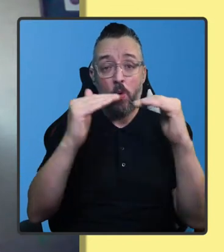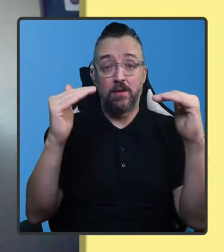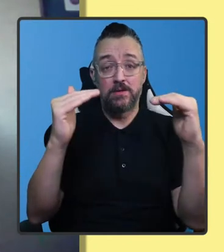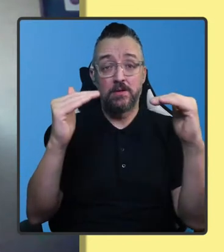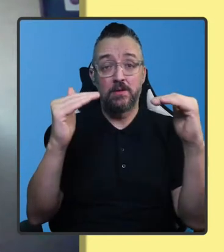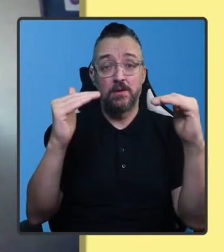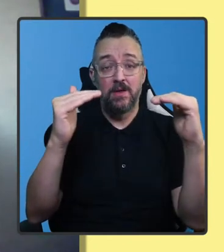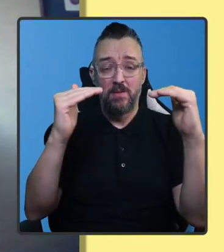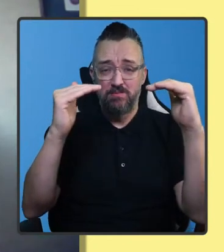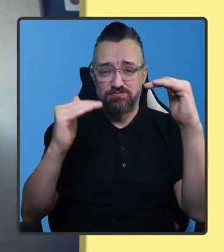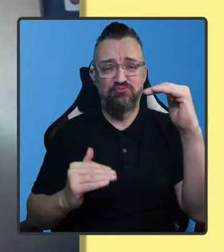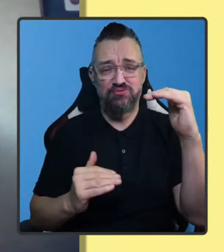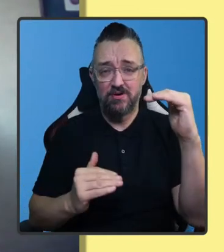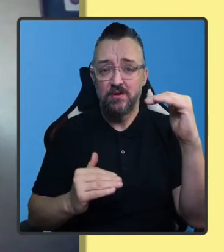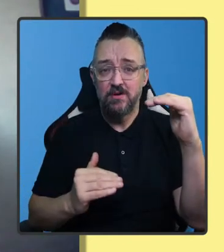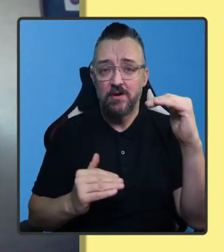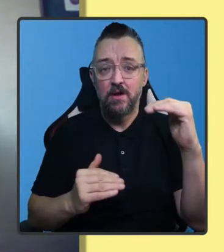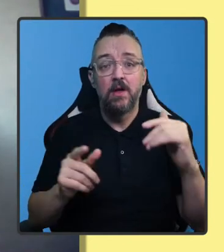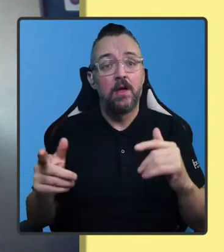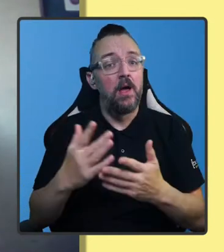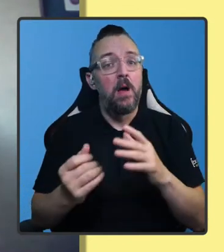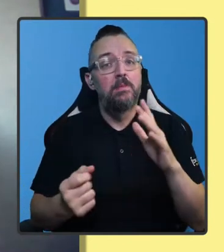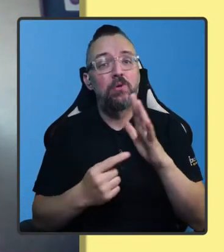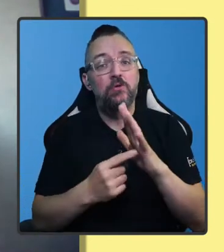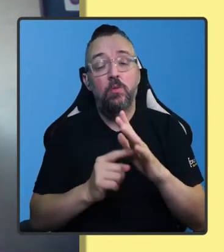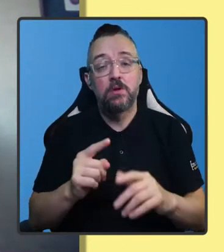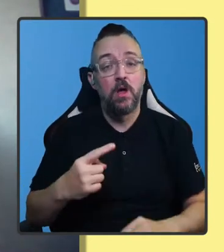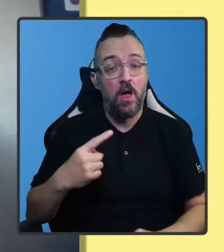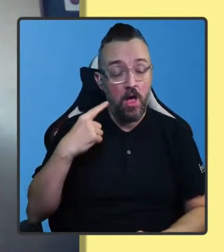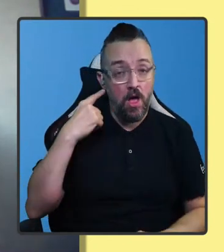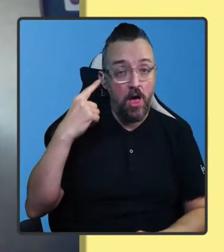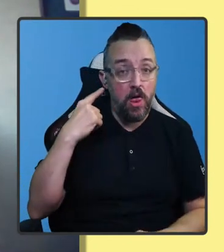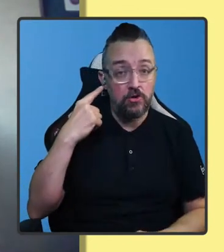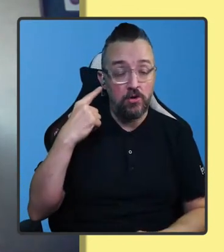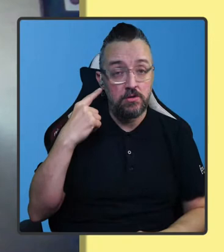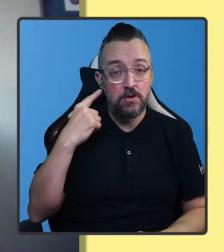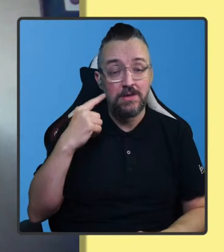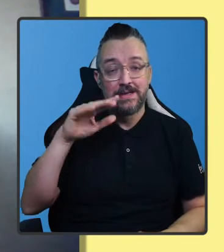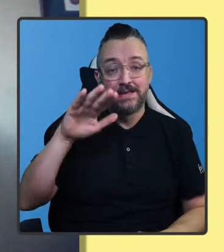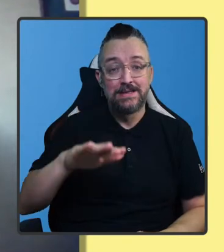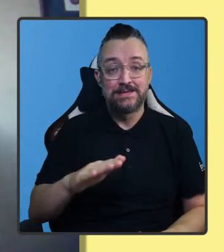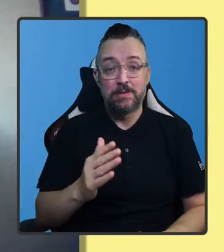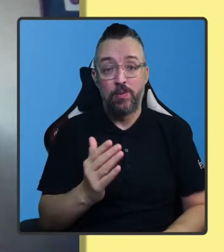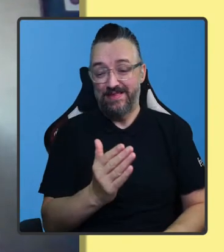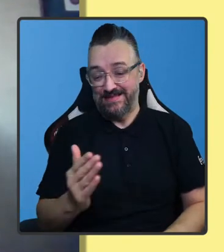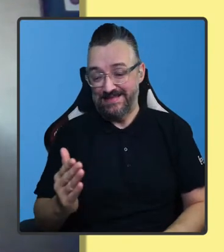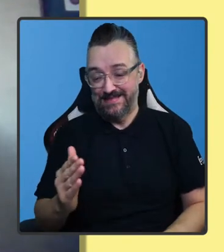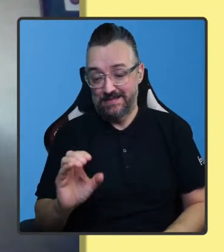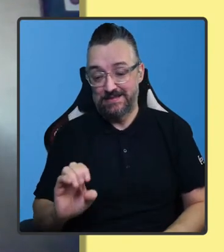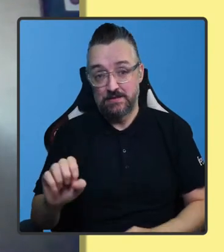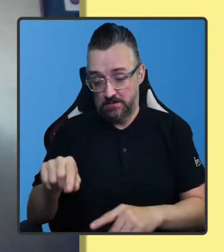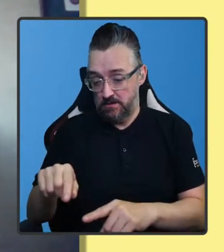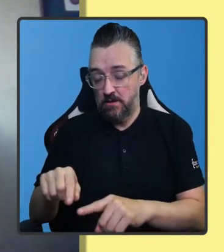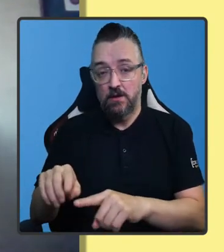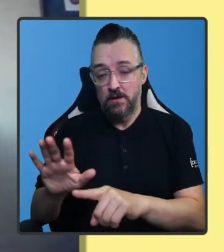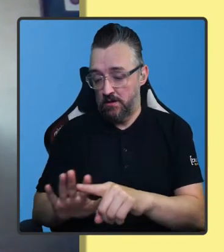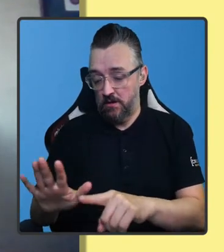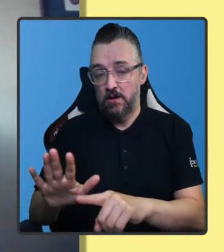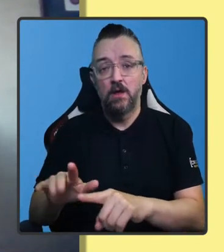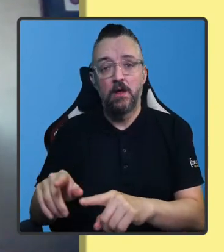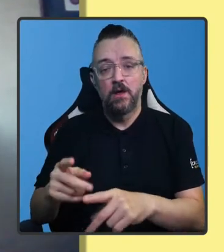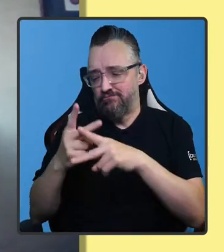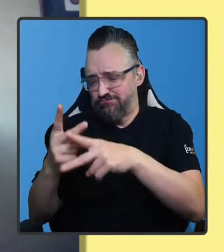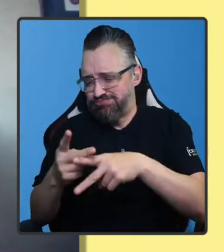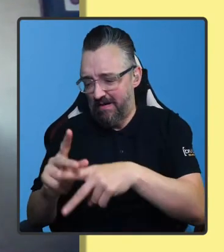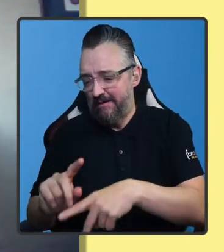unbalanced economy that prioritises London and the southeast of England over all other parts of the UK. Delegates, we can do so